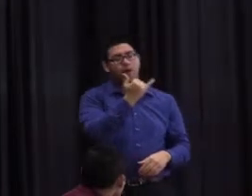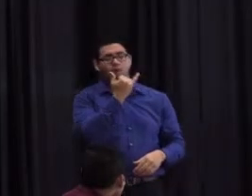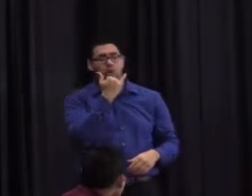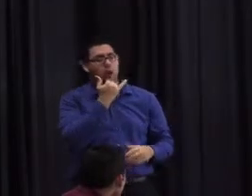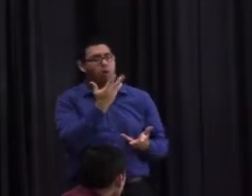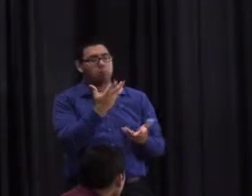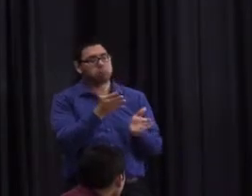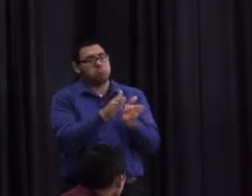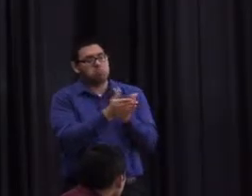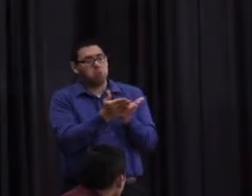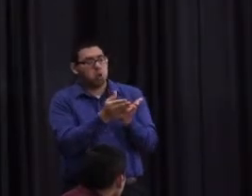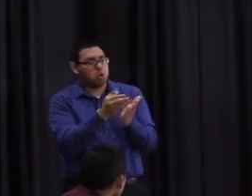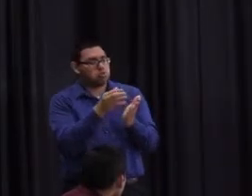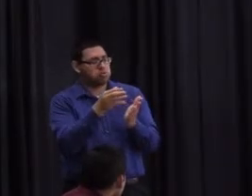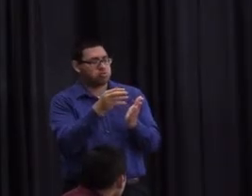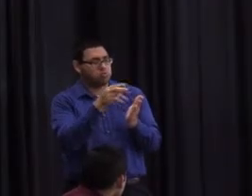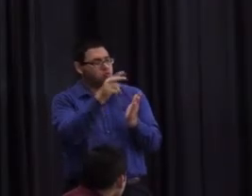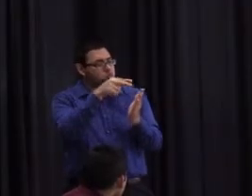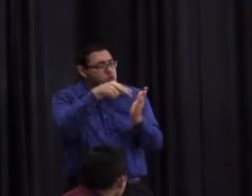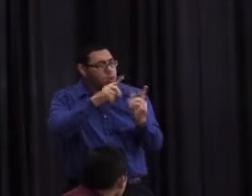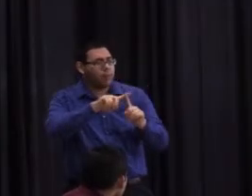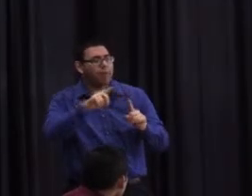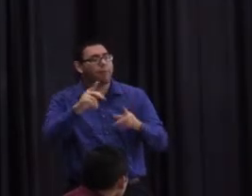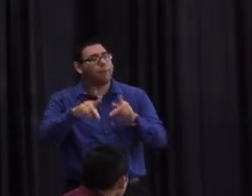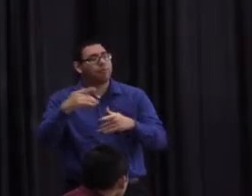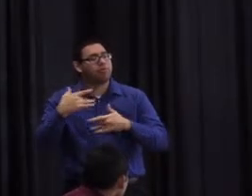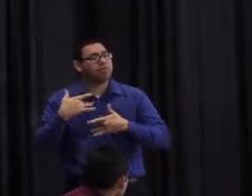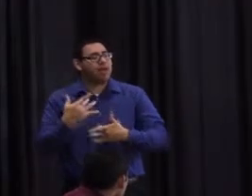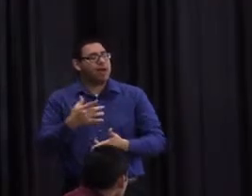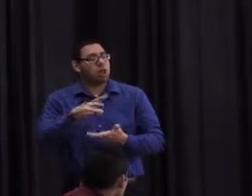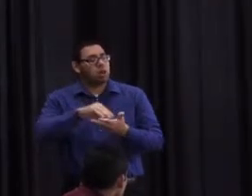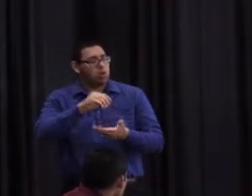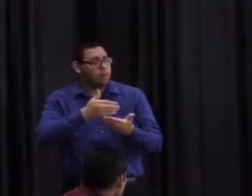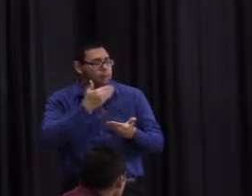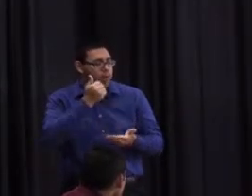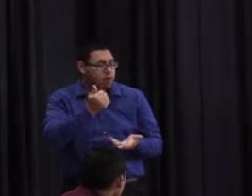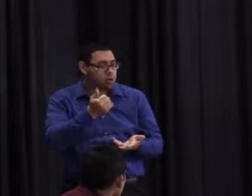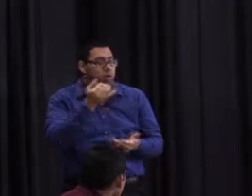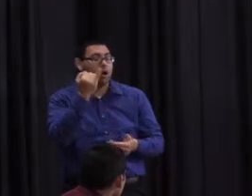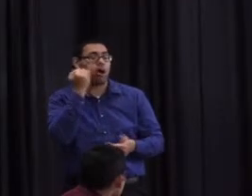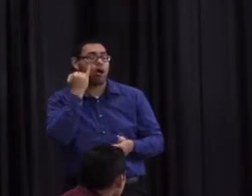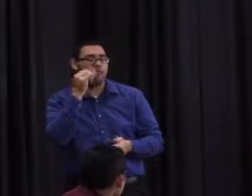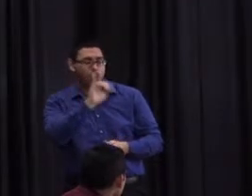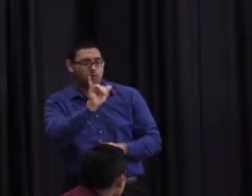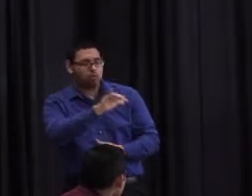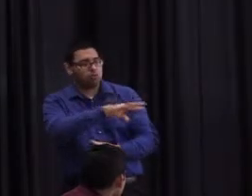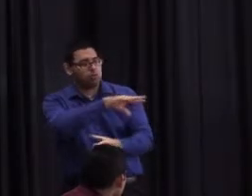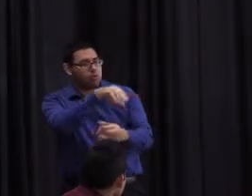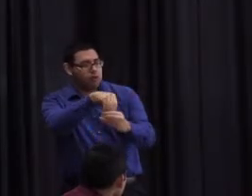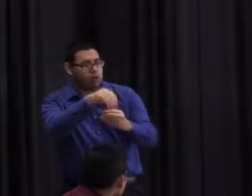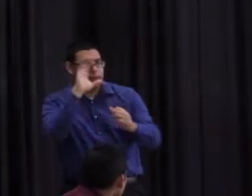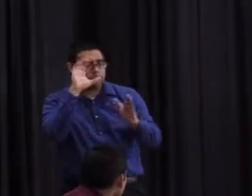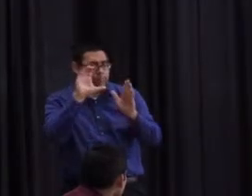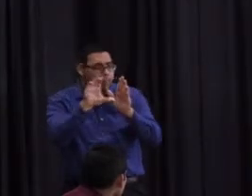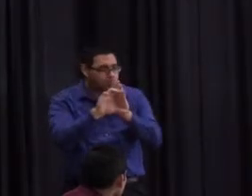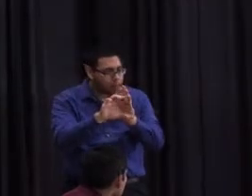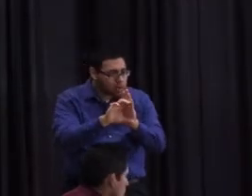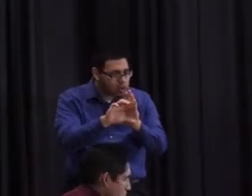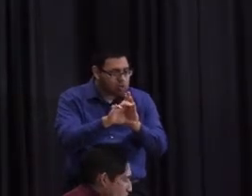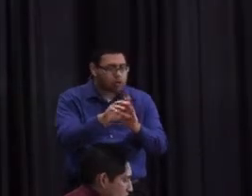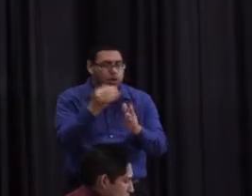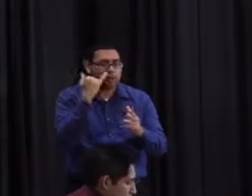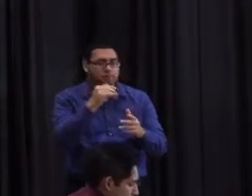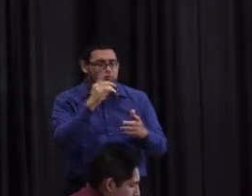with text, but people tend to learn better when it also involves images, whether